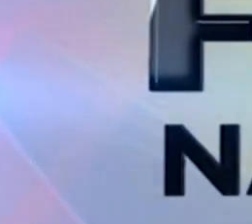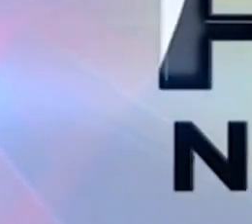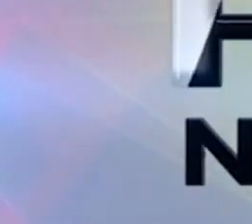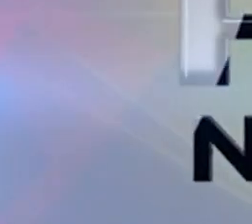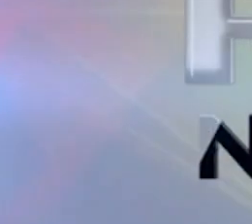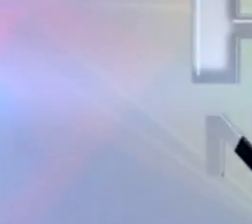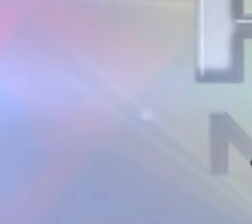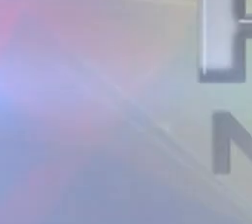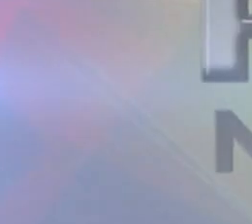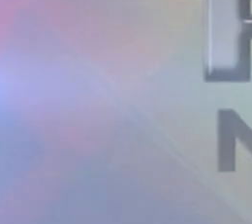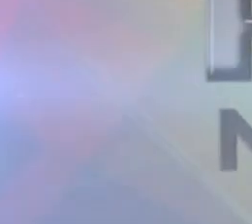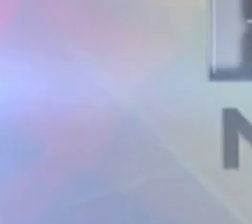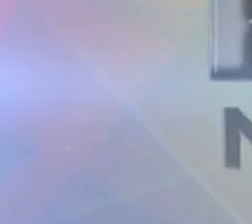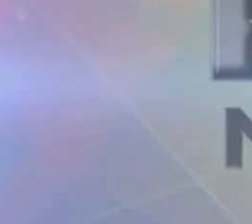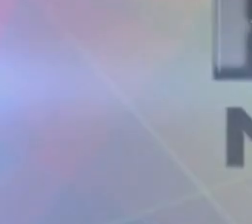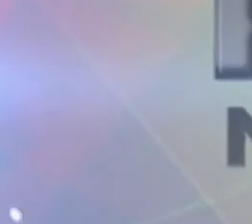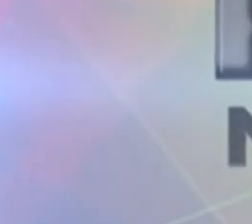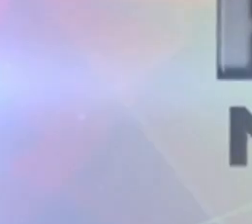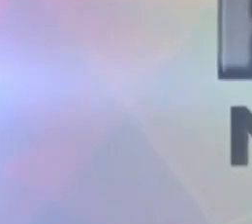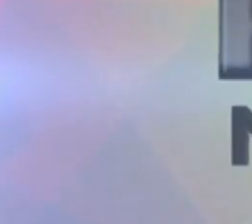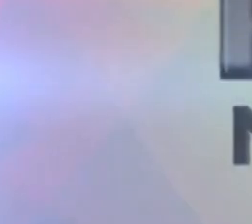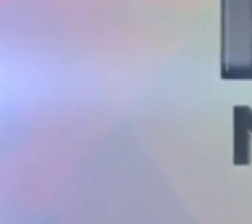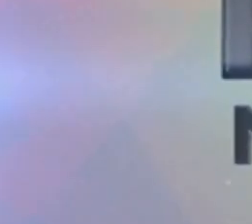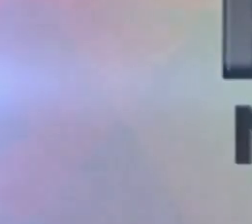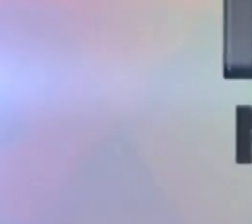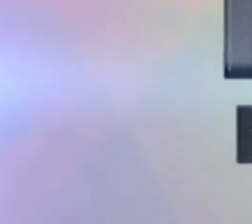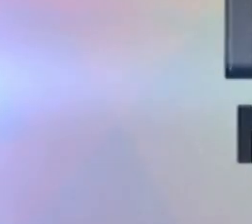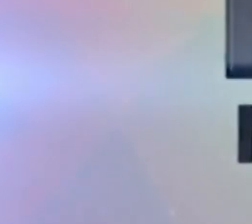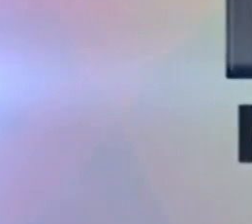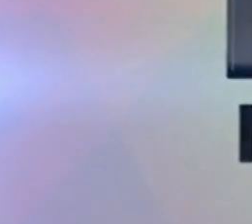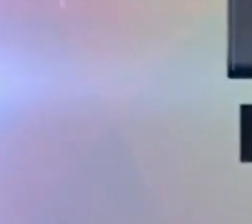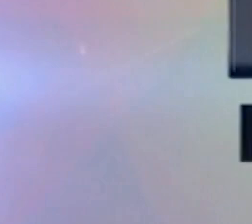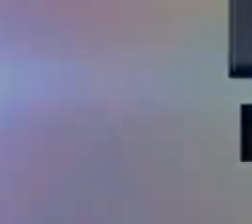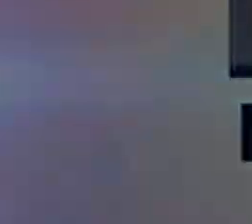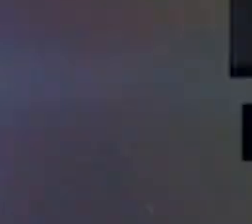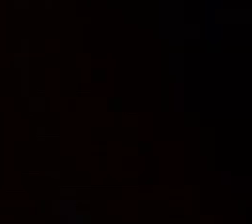Radio Fiji One, Nando Moiviti.